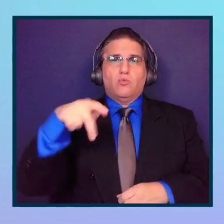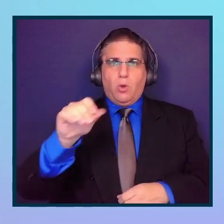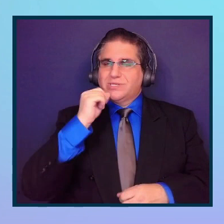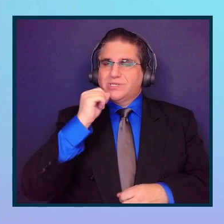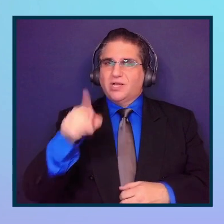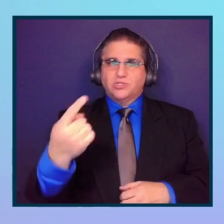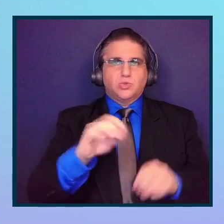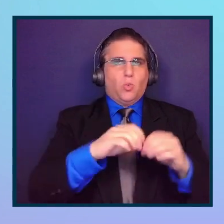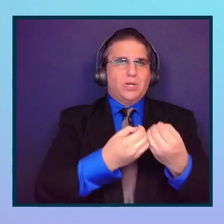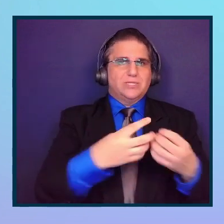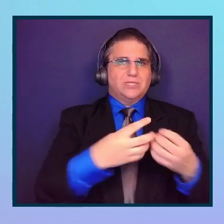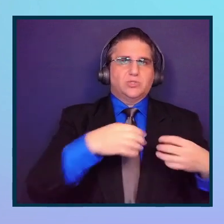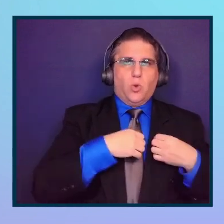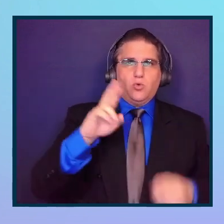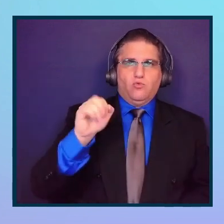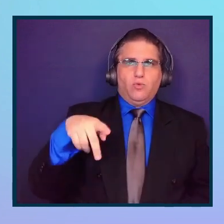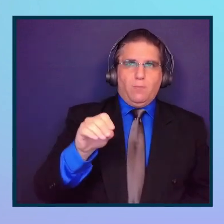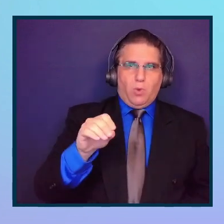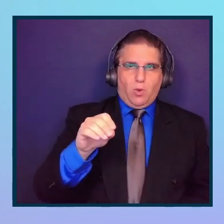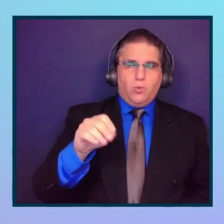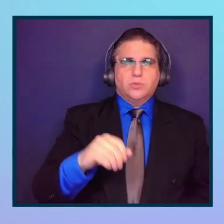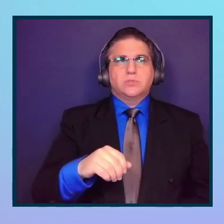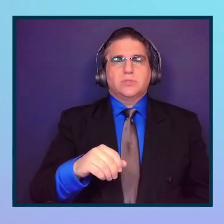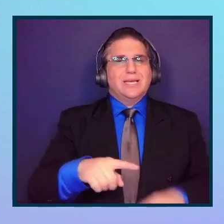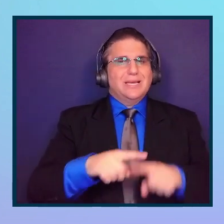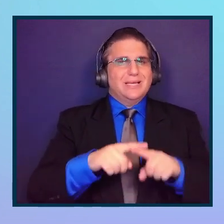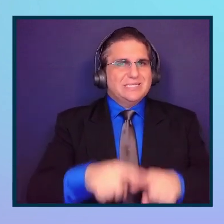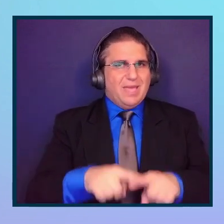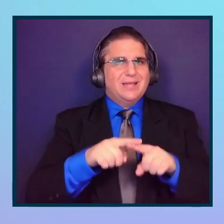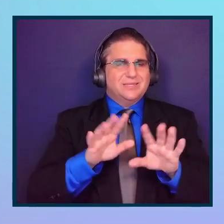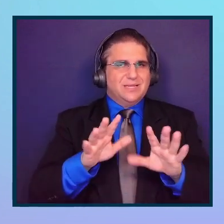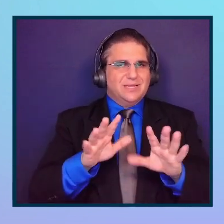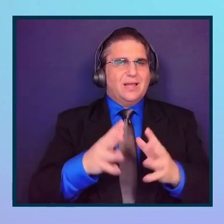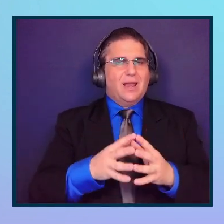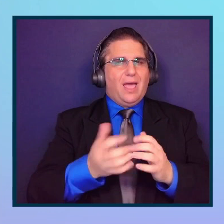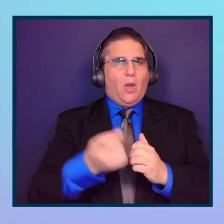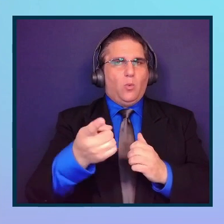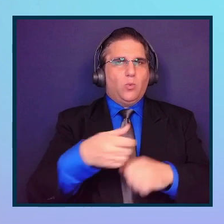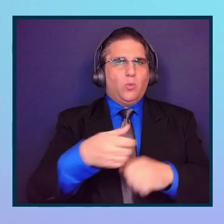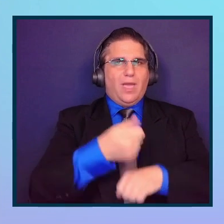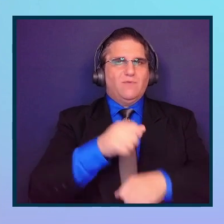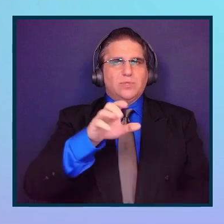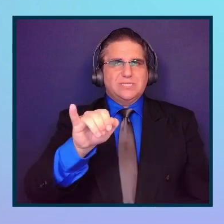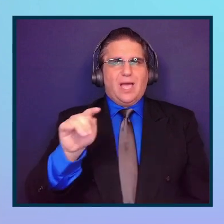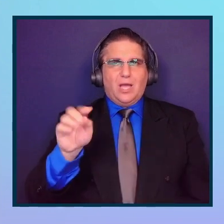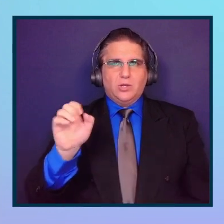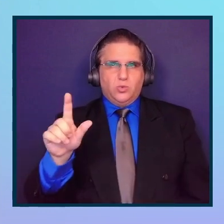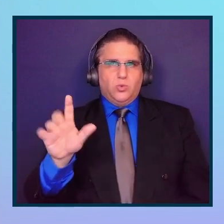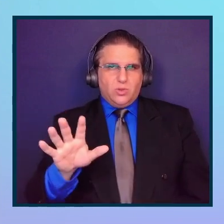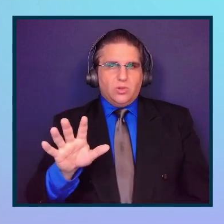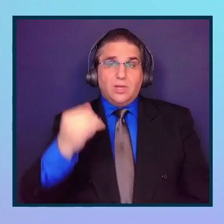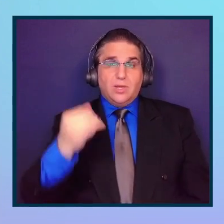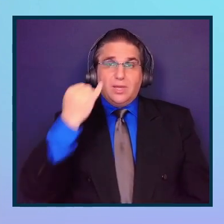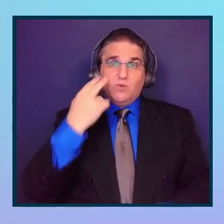just organization-owned repos. Depends on how you have your CI tool. If